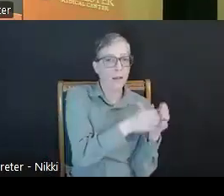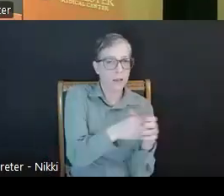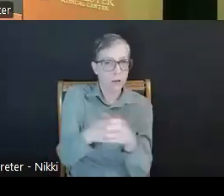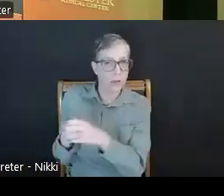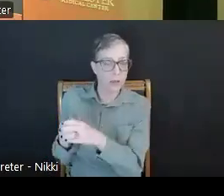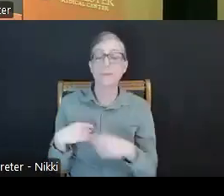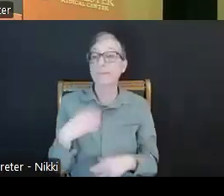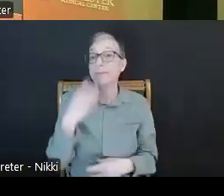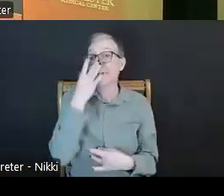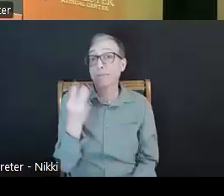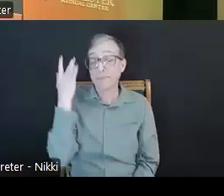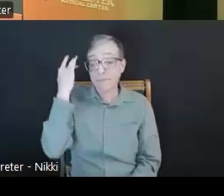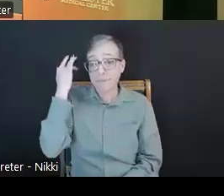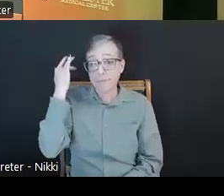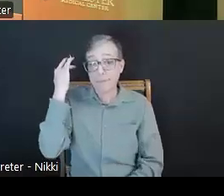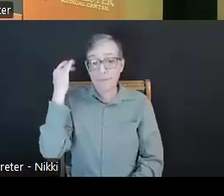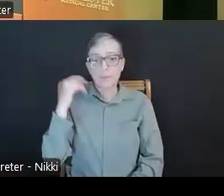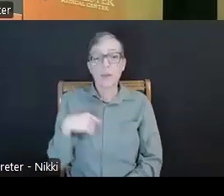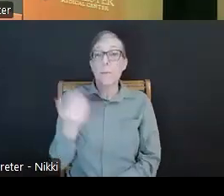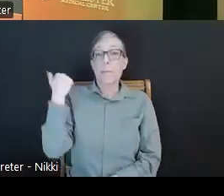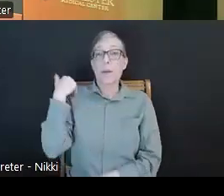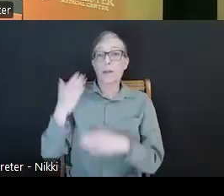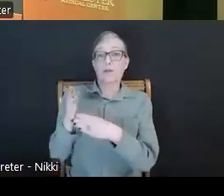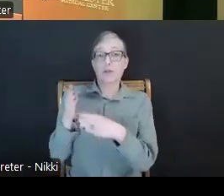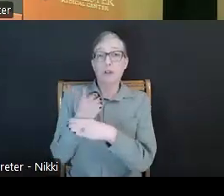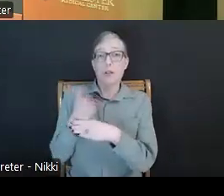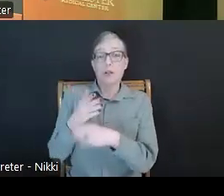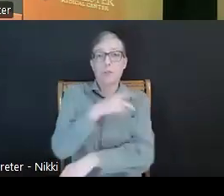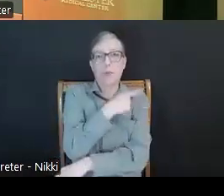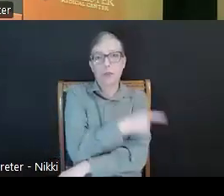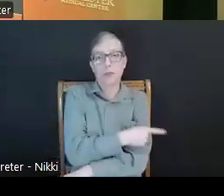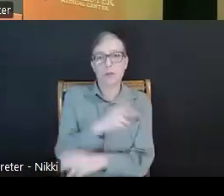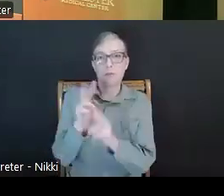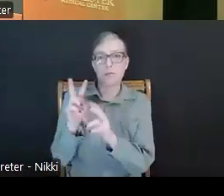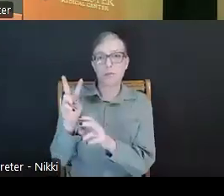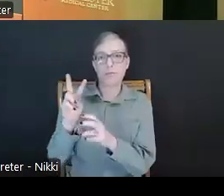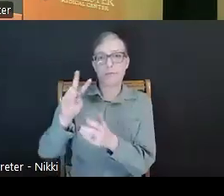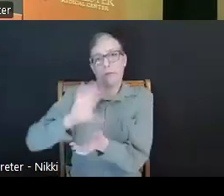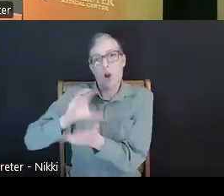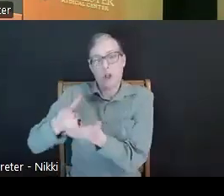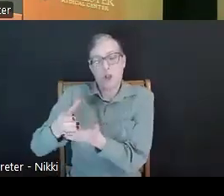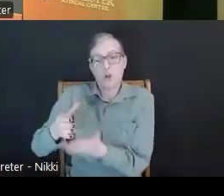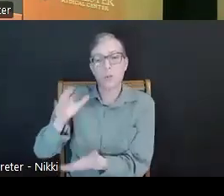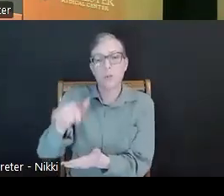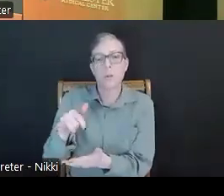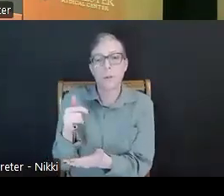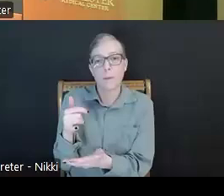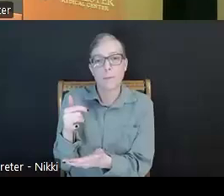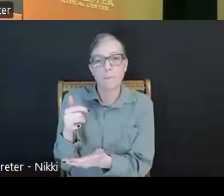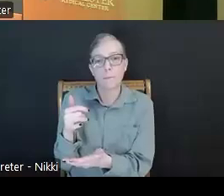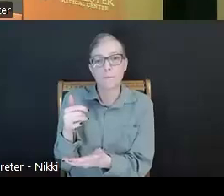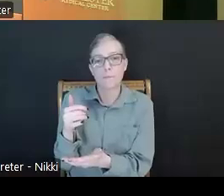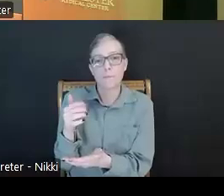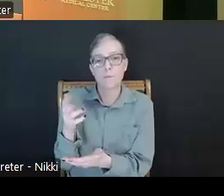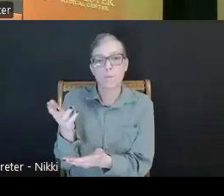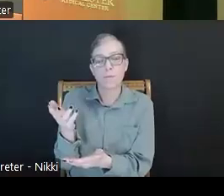interesting because the clustering of pastured patient volume is a relative metric. It doesn't take into account the absolute volume of